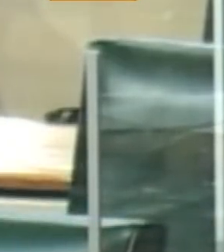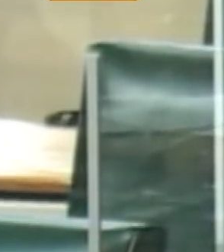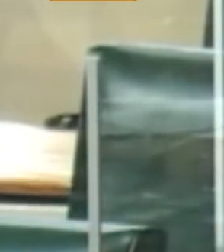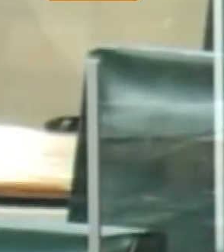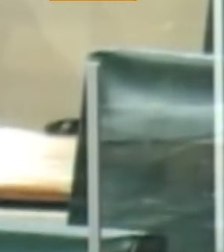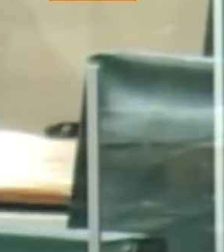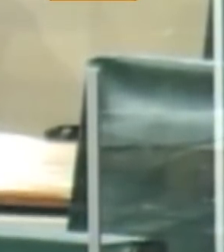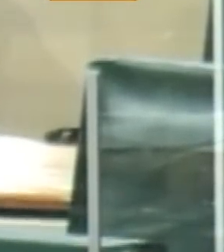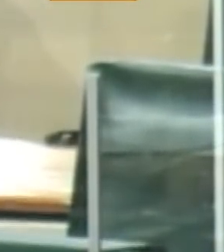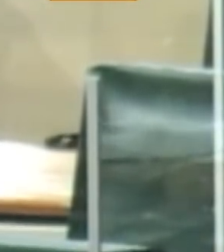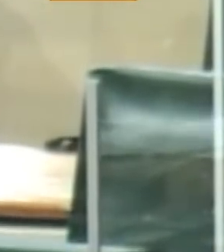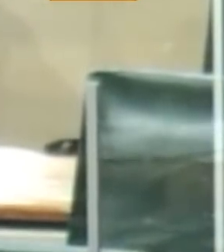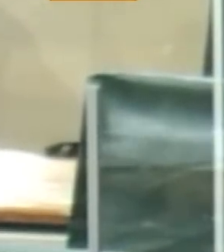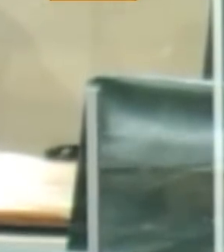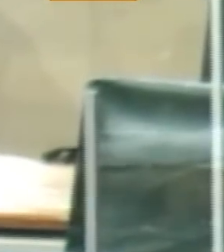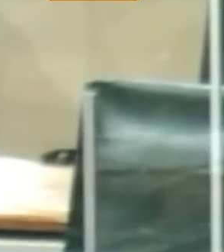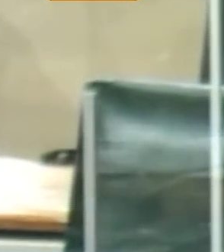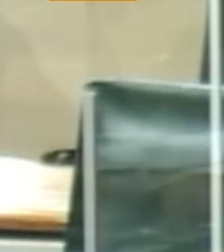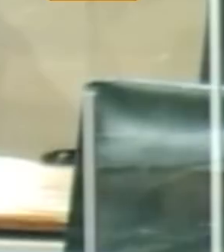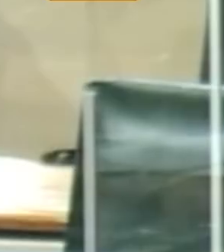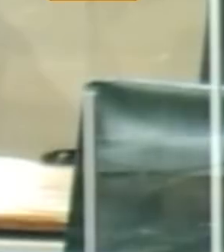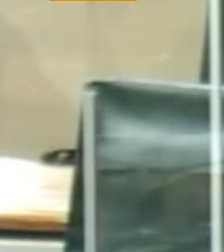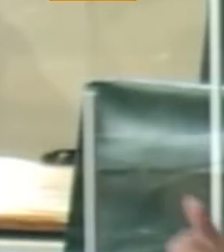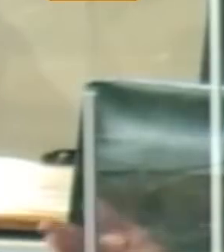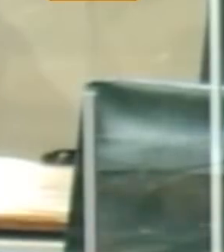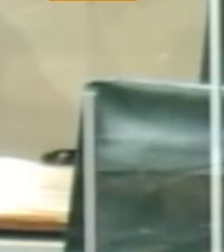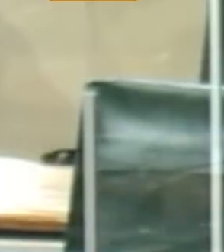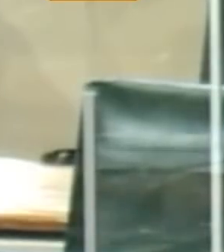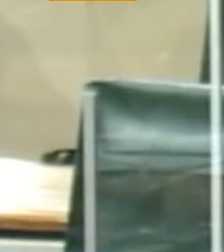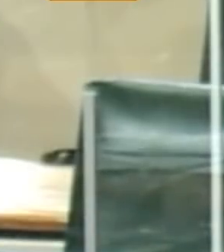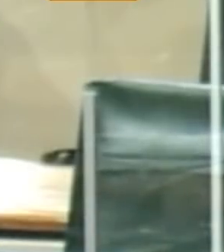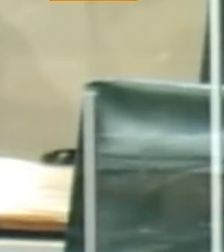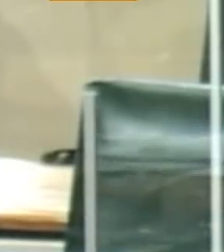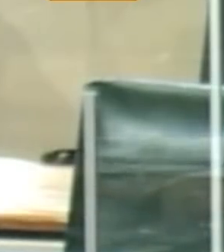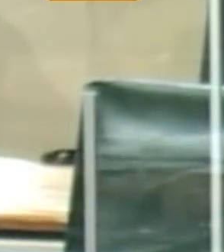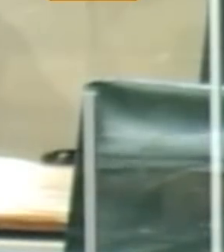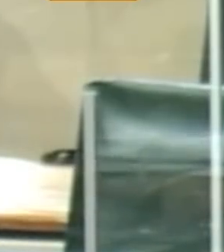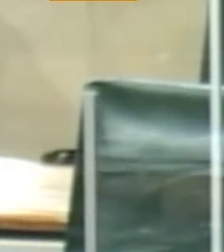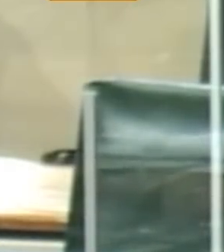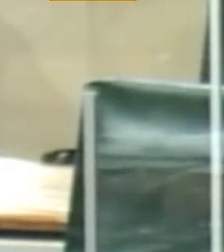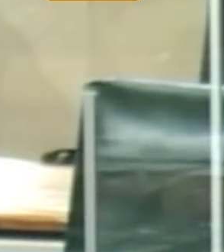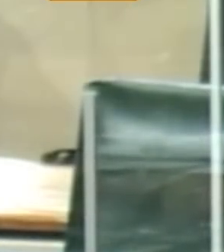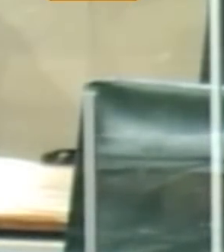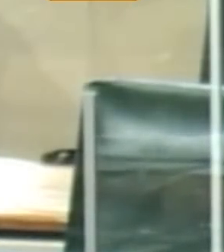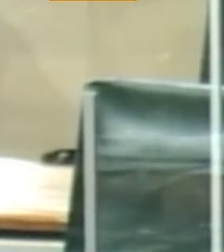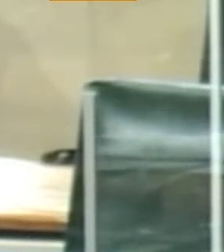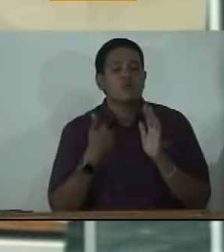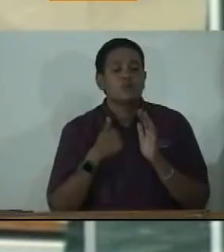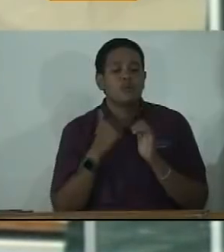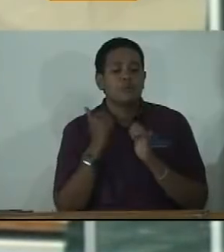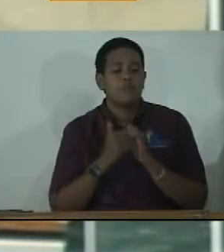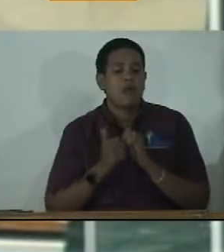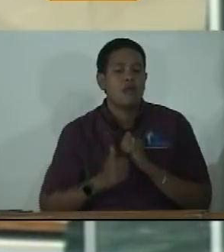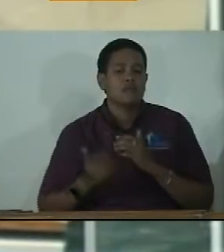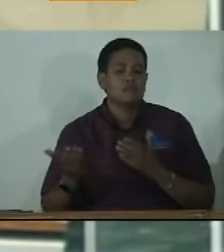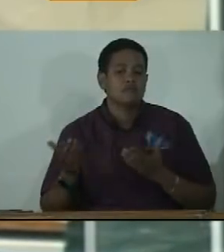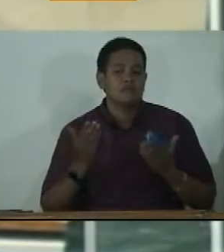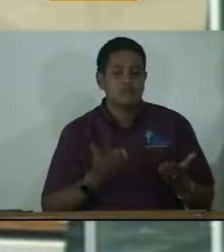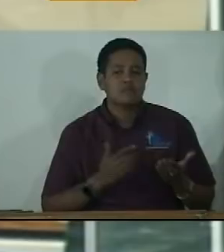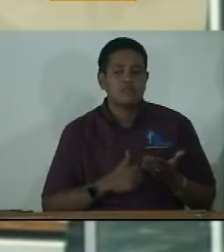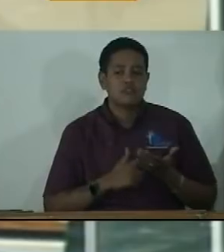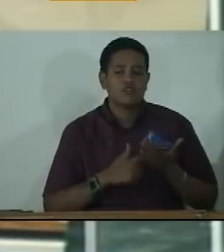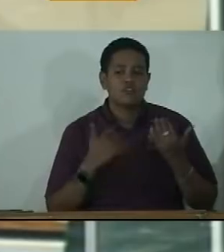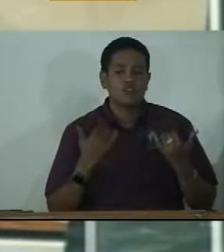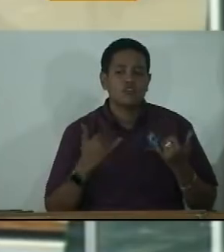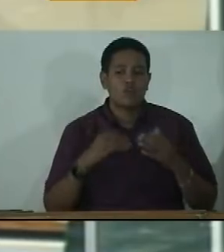taking it, to starting the debate thereafter, noting that there are several pieces of legislation which are about to be taken